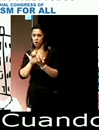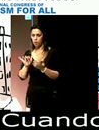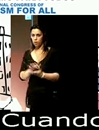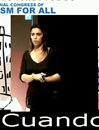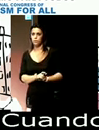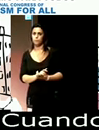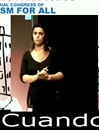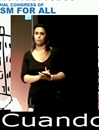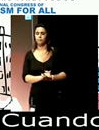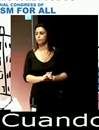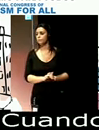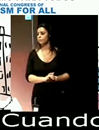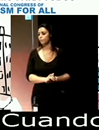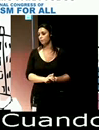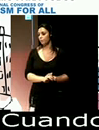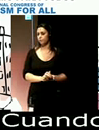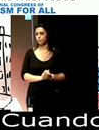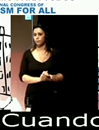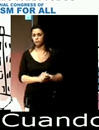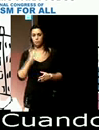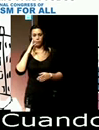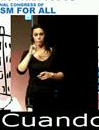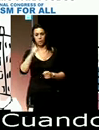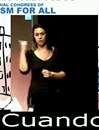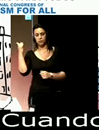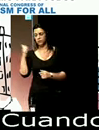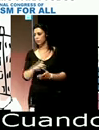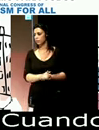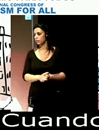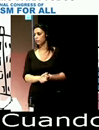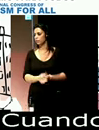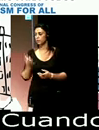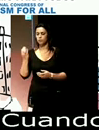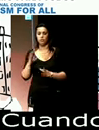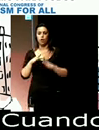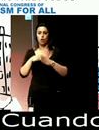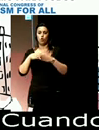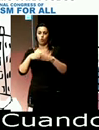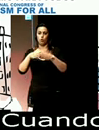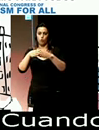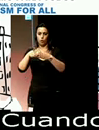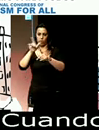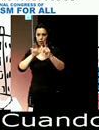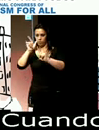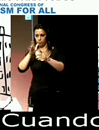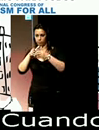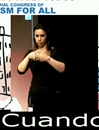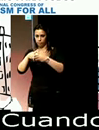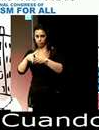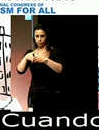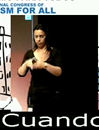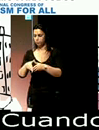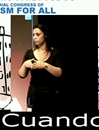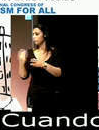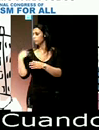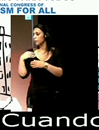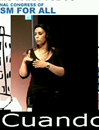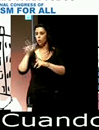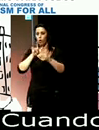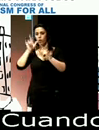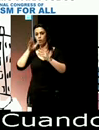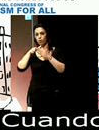Now, what you see here is a cruise ship. Why did we choose the cruise ship as an outlook in the future? The cruise ship is a wonderful example of a little bit